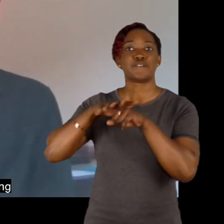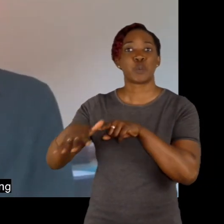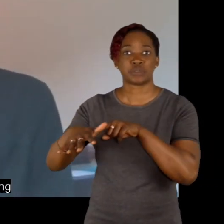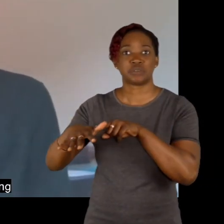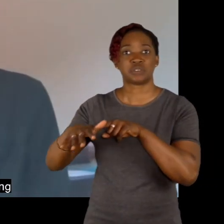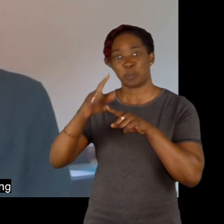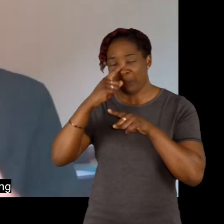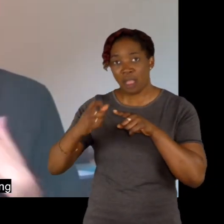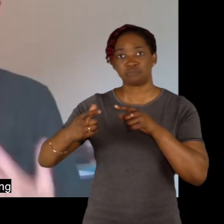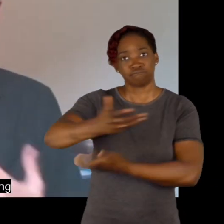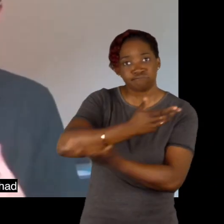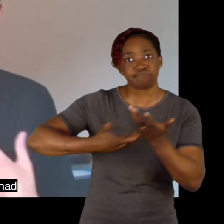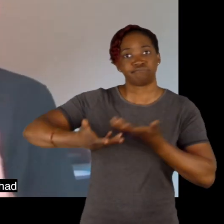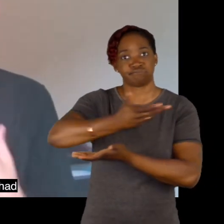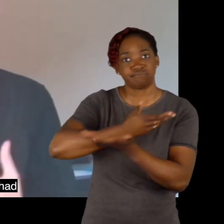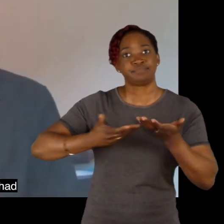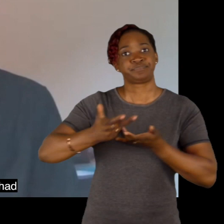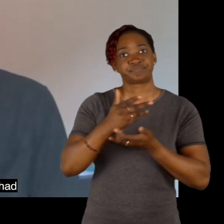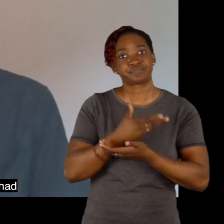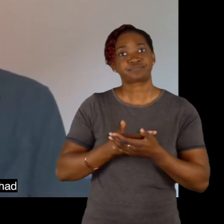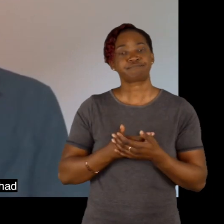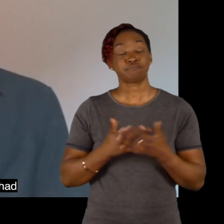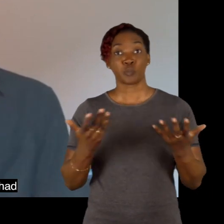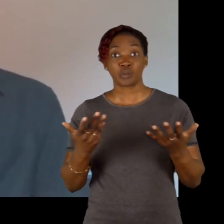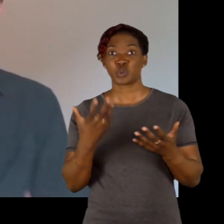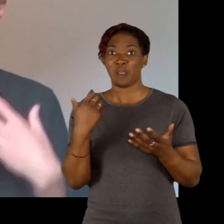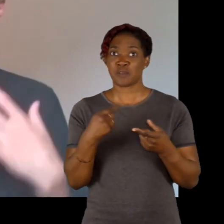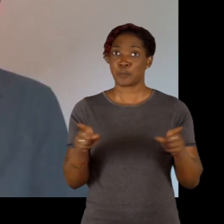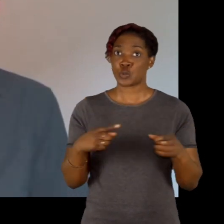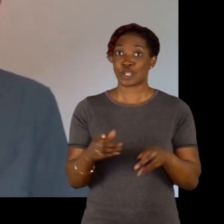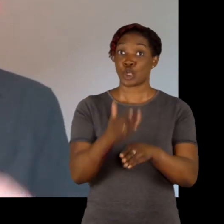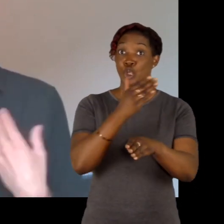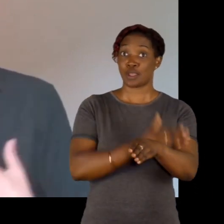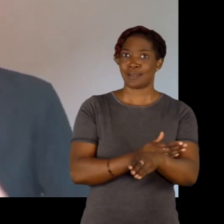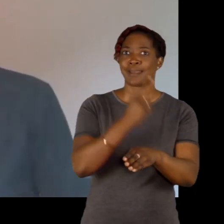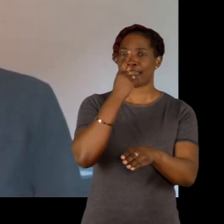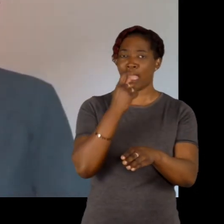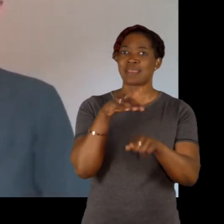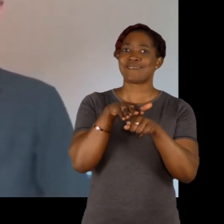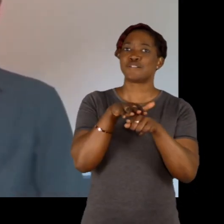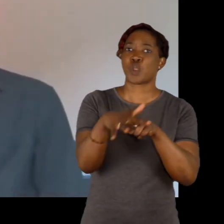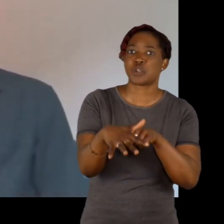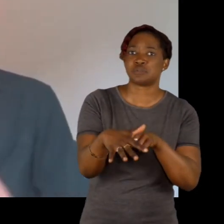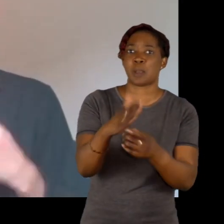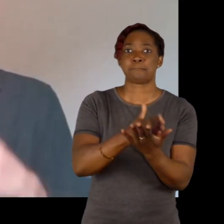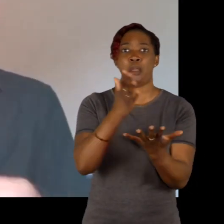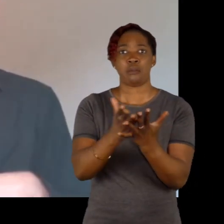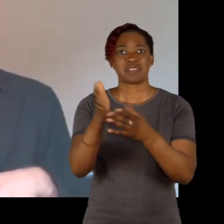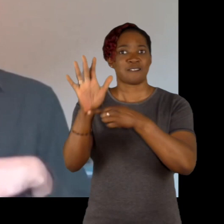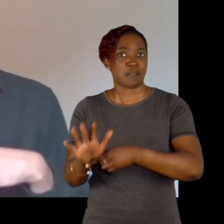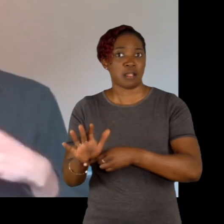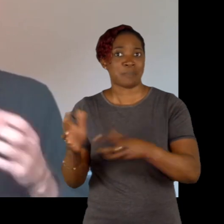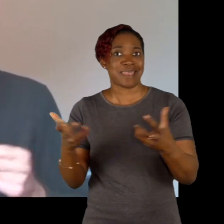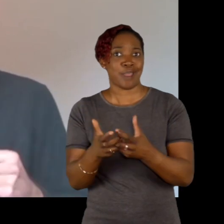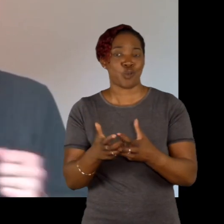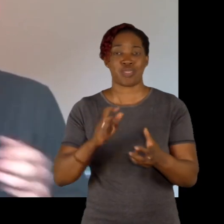director's influencing the music by having this sort of discussion that we had. But also, if you have the music at an early stage, it can start to